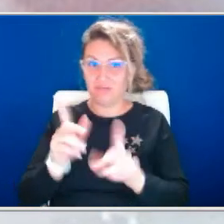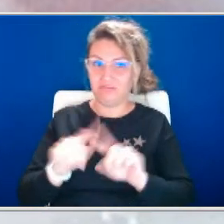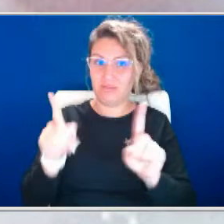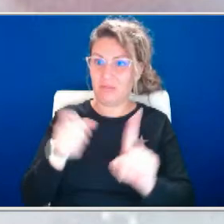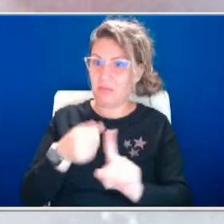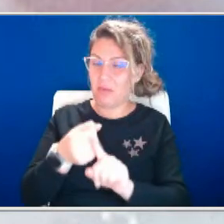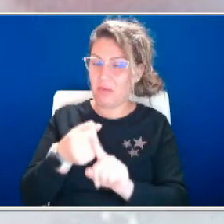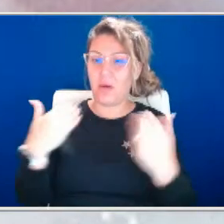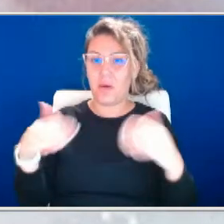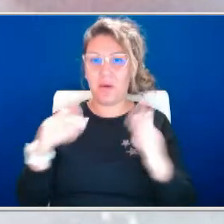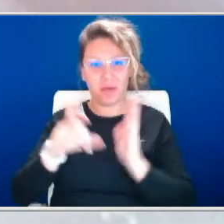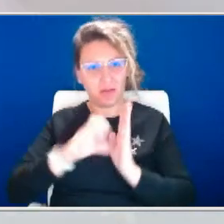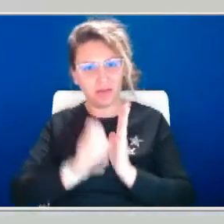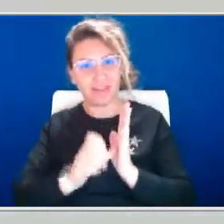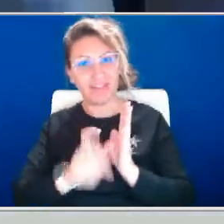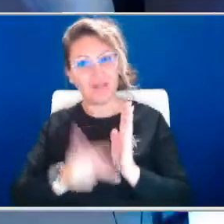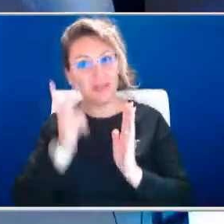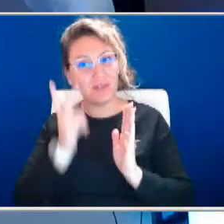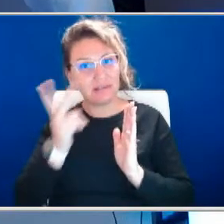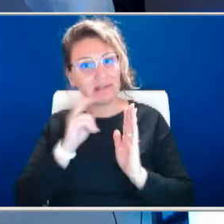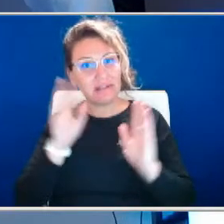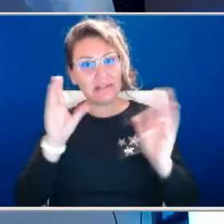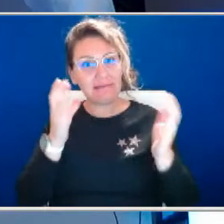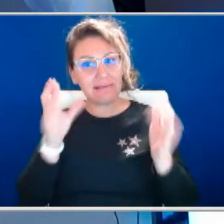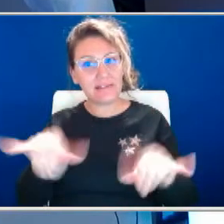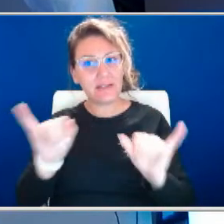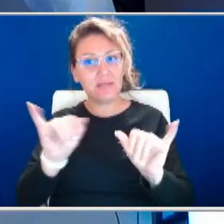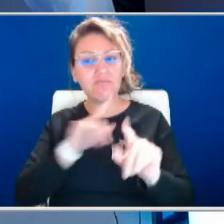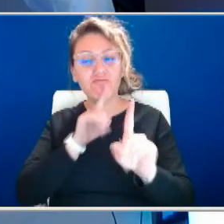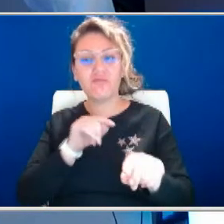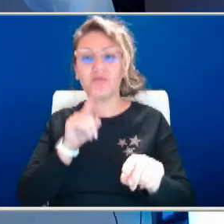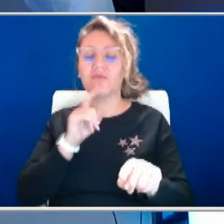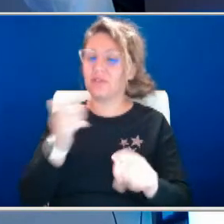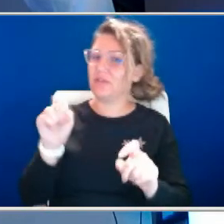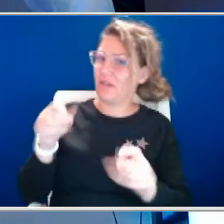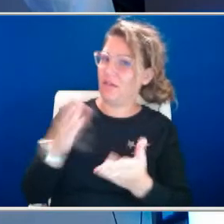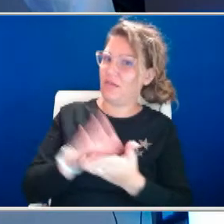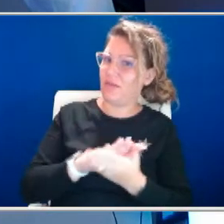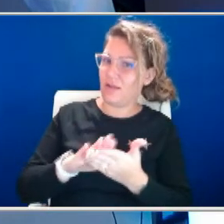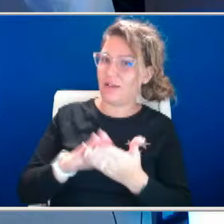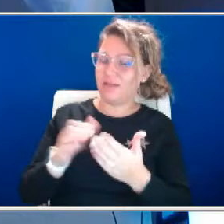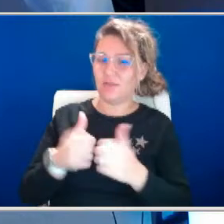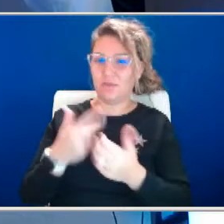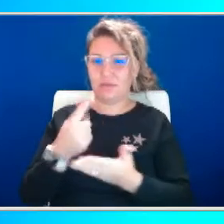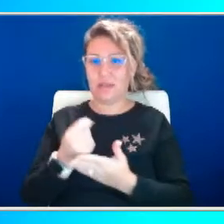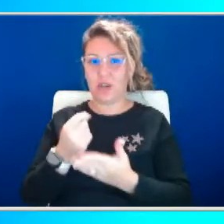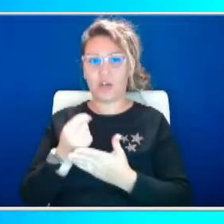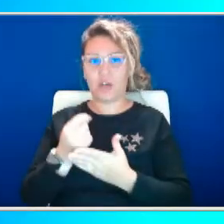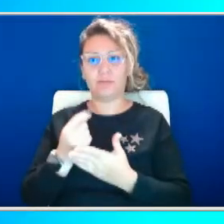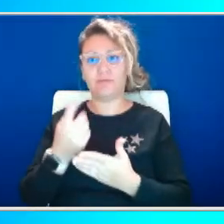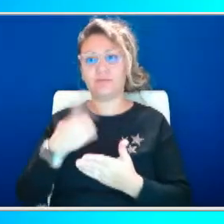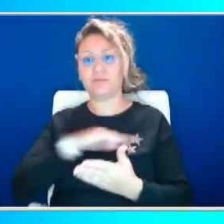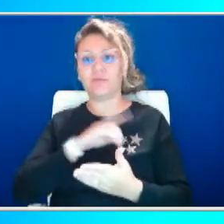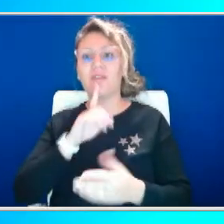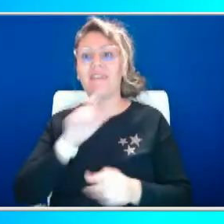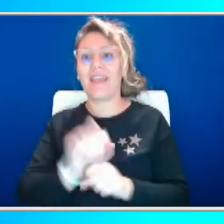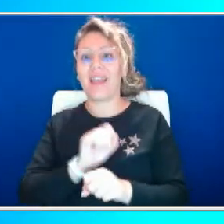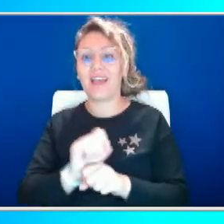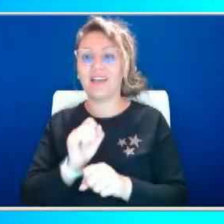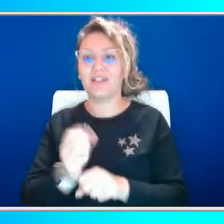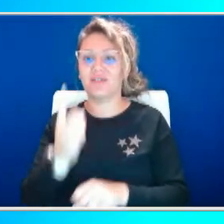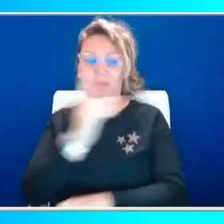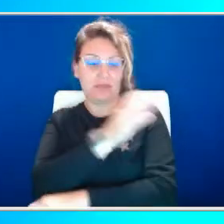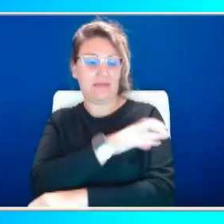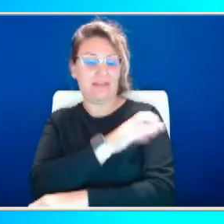reiterate, are you seeing those similar results? Yeah, I mean, I think the nice thing with this therapy is that, we were actually one of the clinical sites in